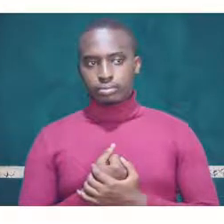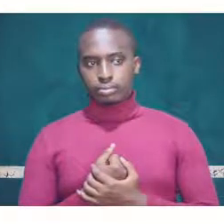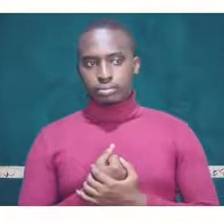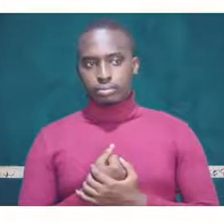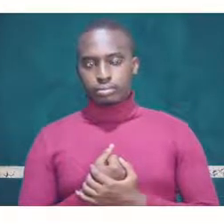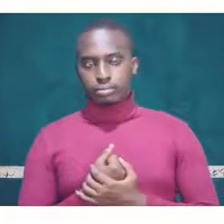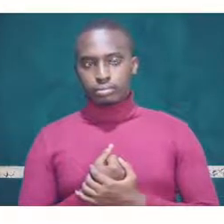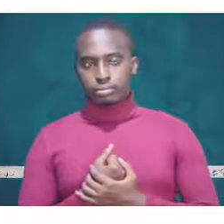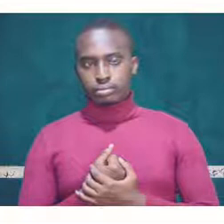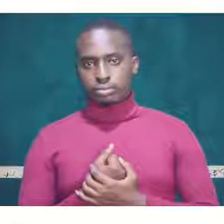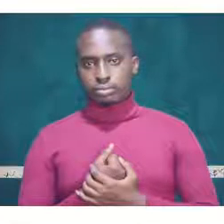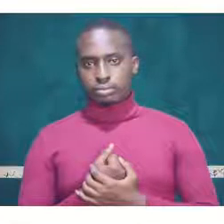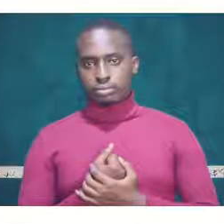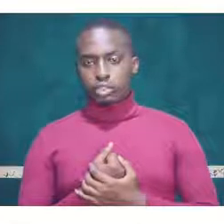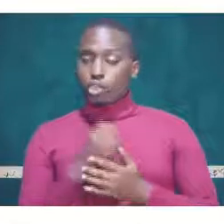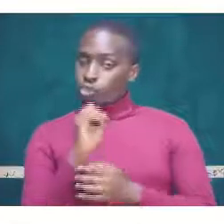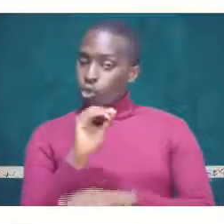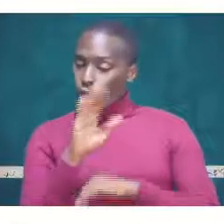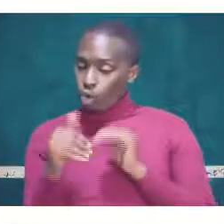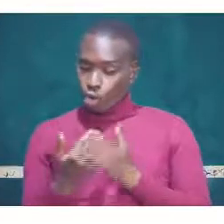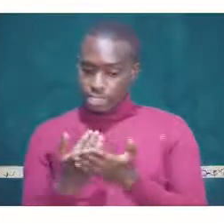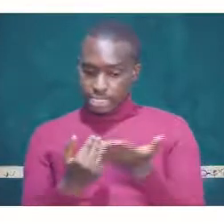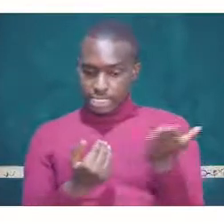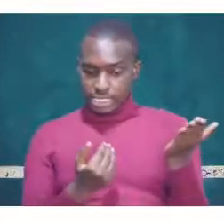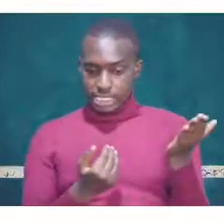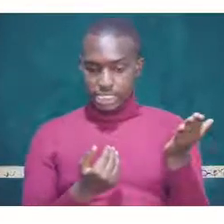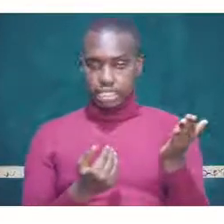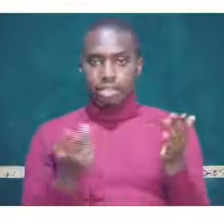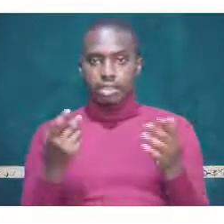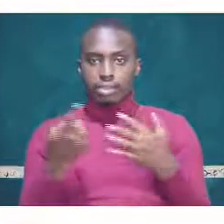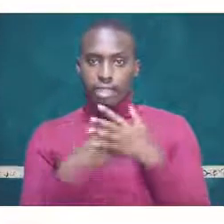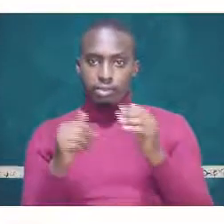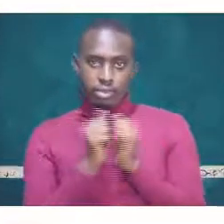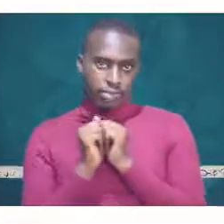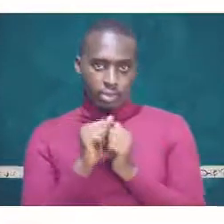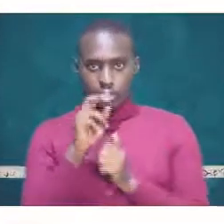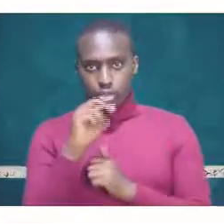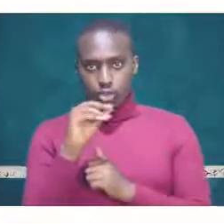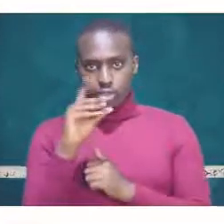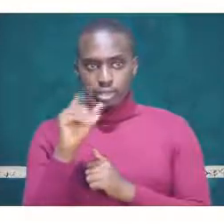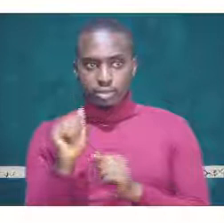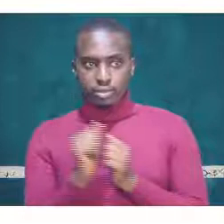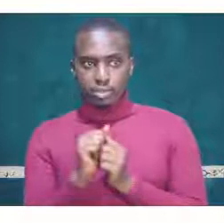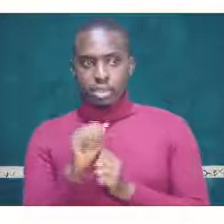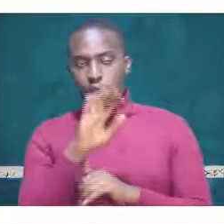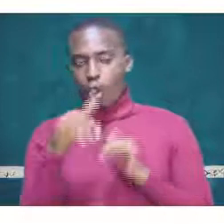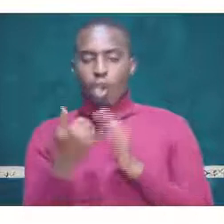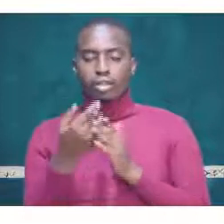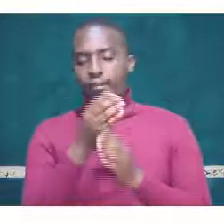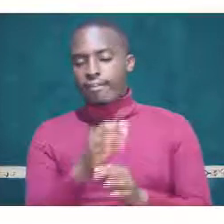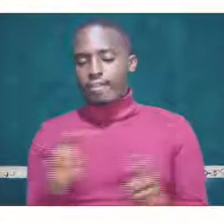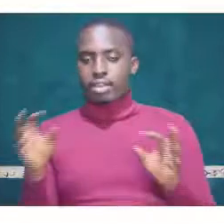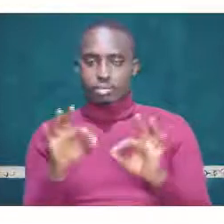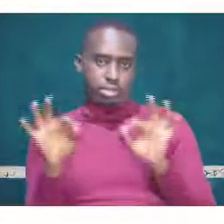spleen, thymus. So all these, let me start with the lymph nodes and tensors and spleen. All these are very